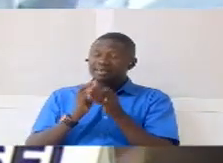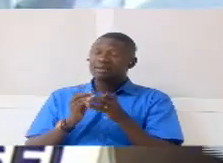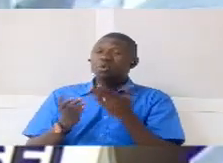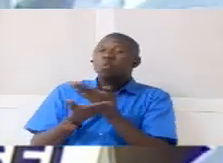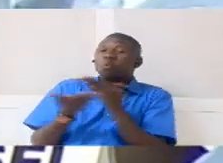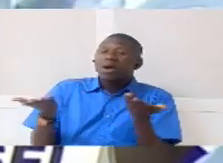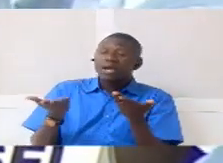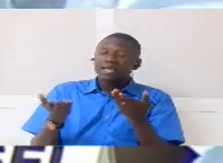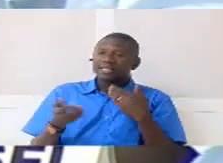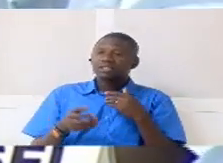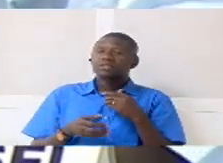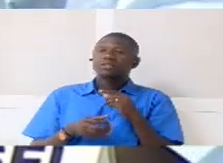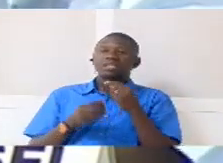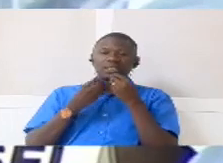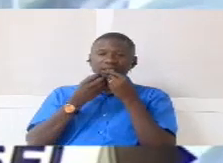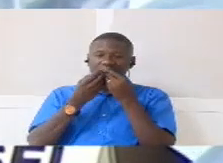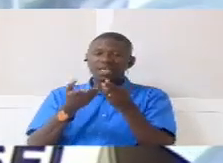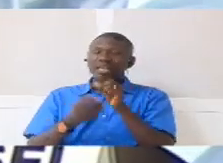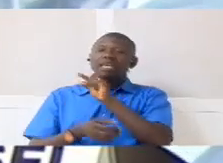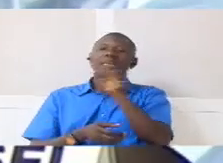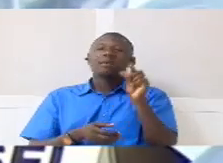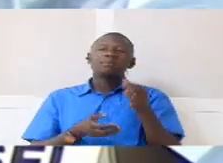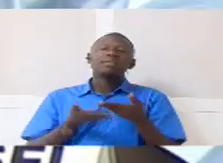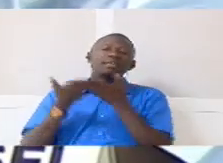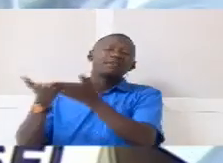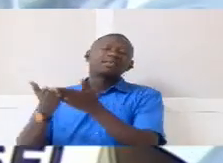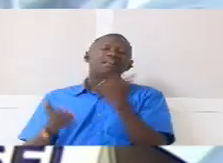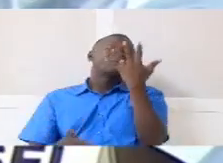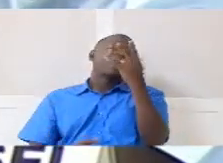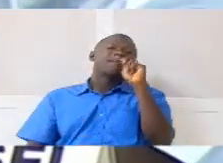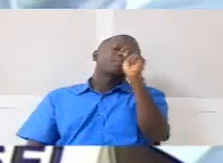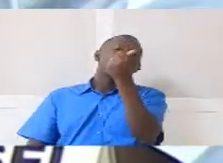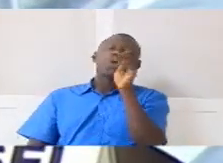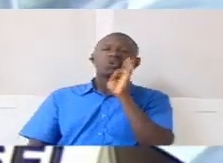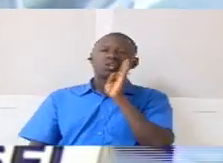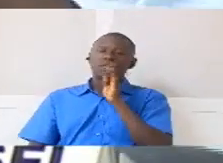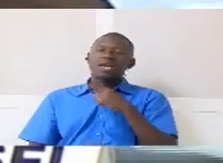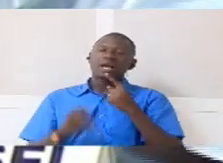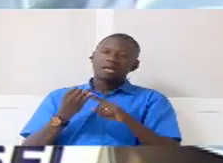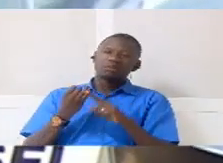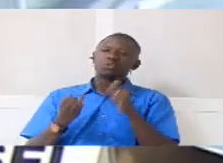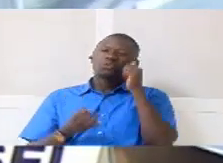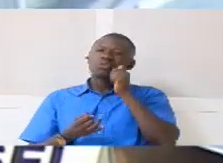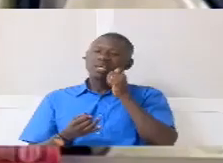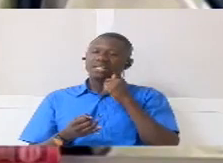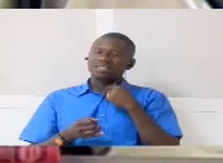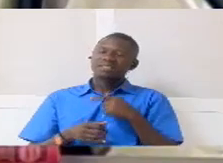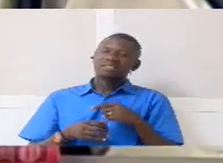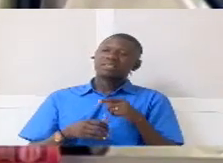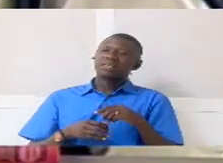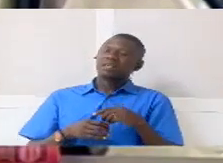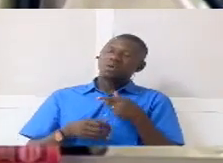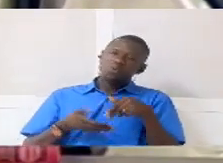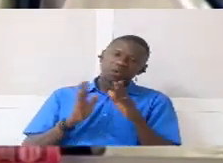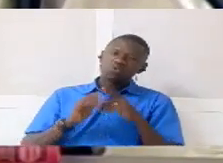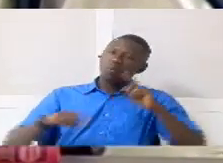called as a 5-star hotel, and as such, it was used as a tool to punish opponents? Could you explain that? Faisio